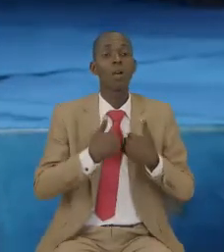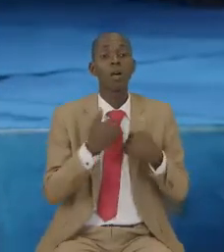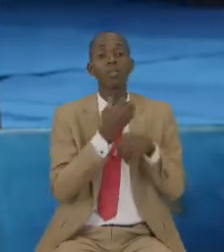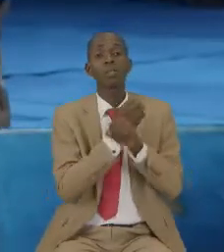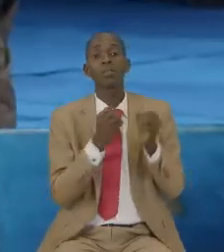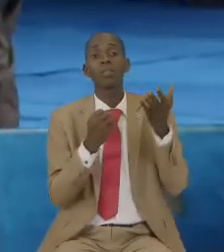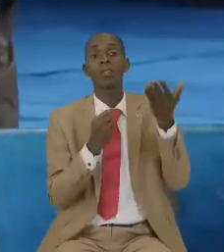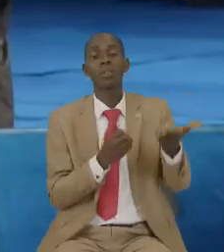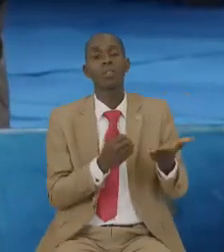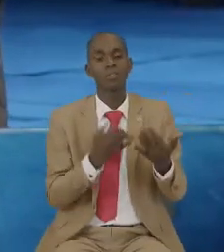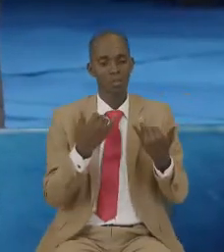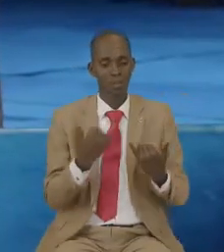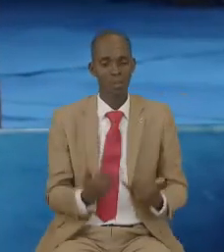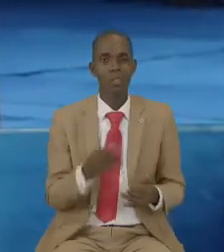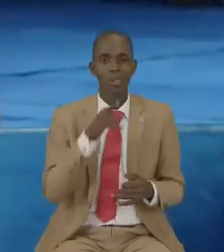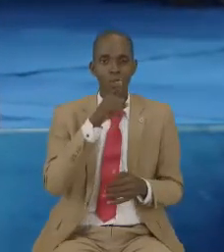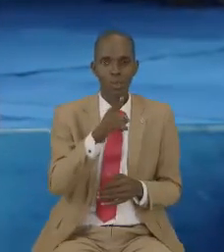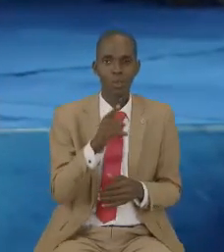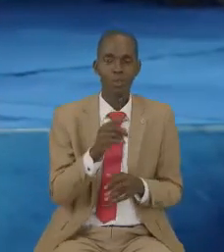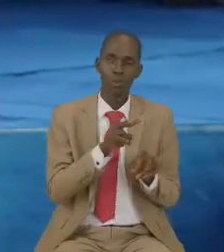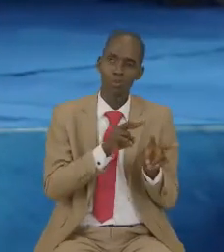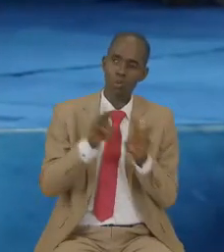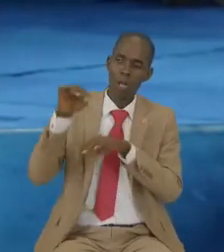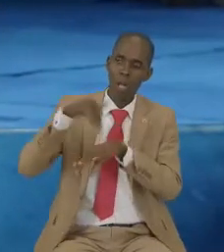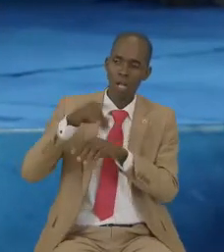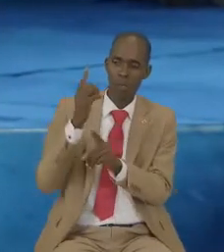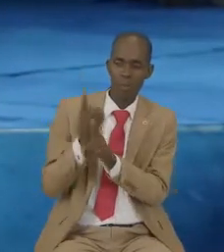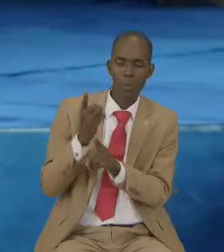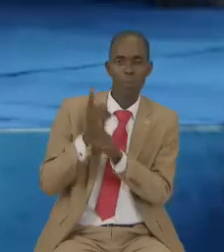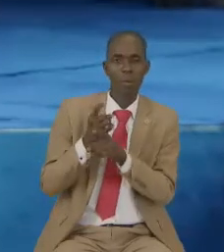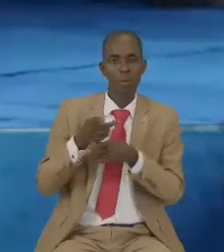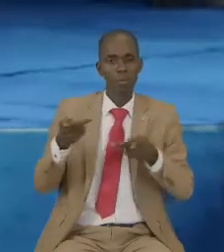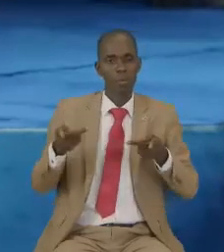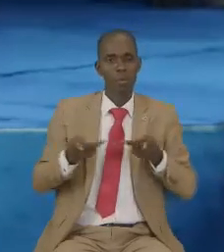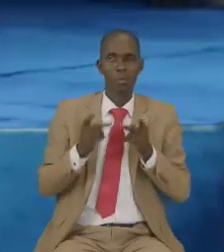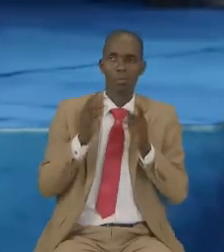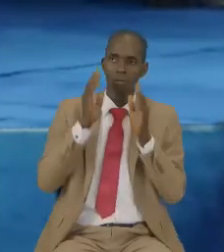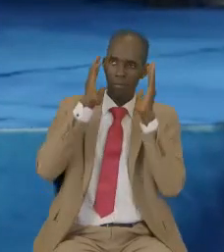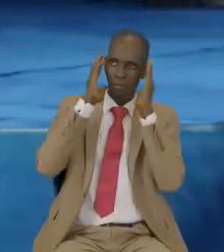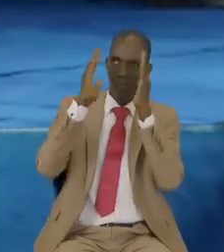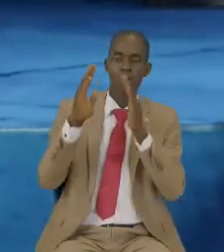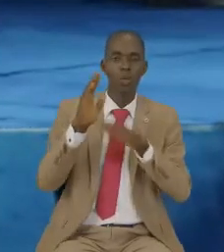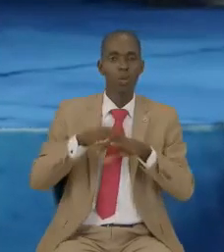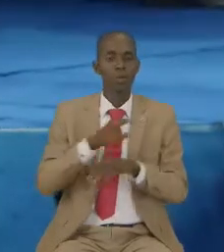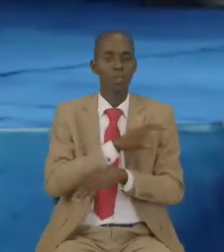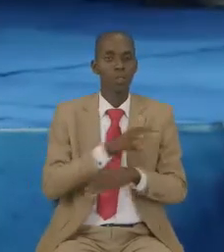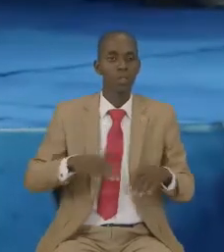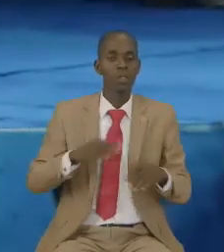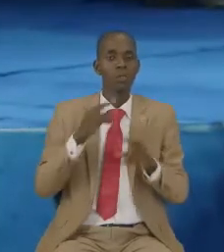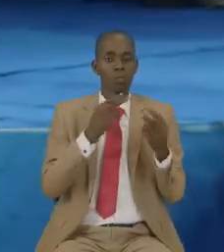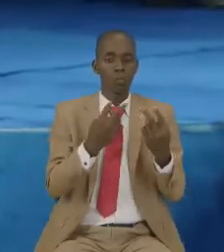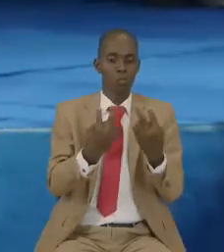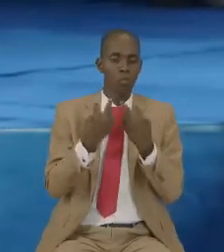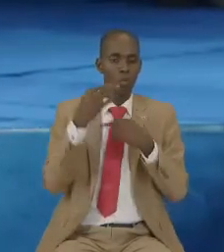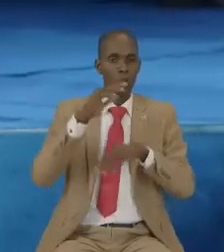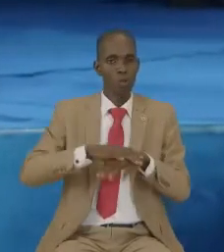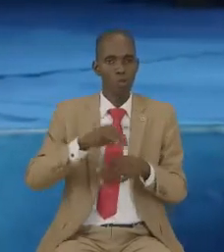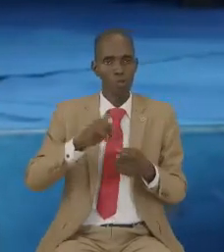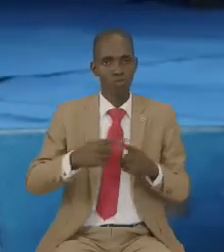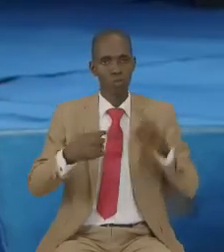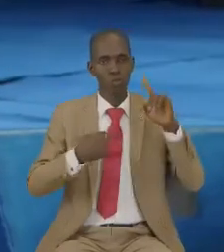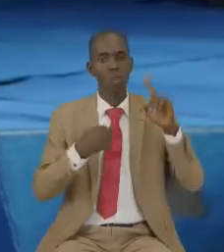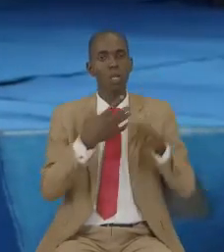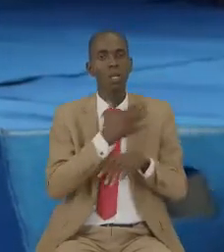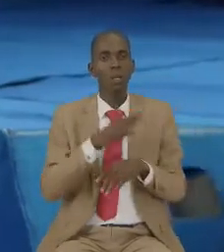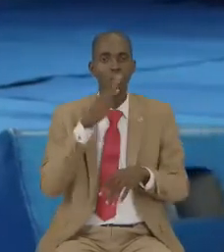there, now you look in the right direction and it says, look unto me and be ye saved. As you look to the